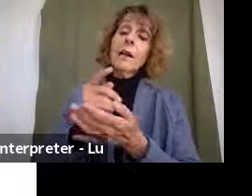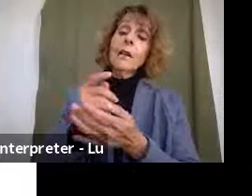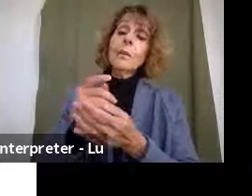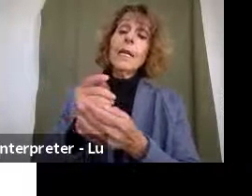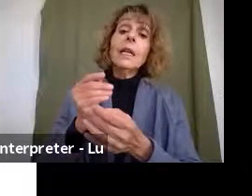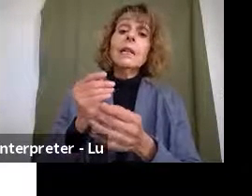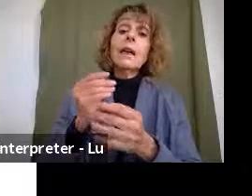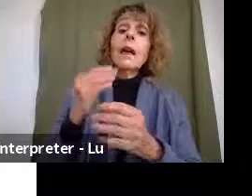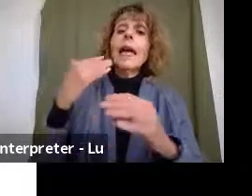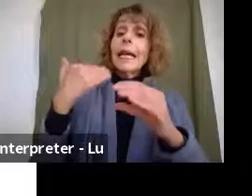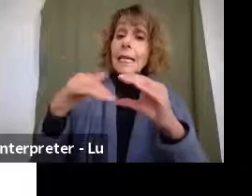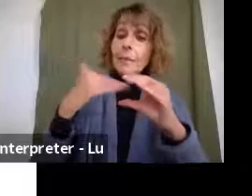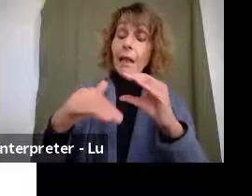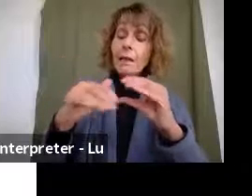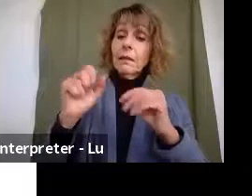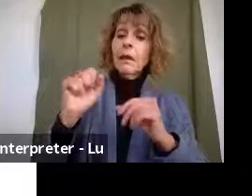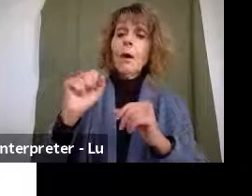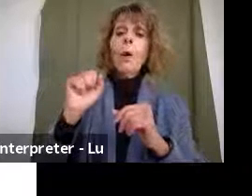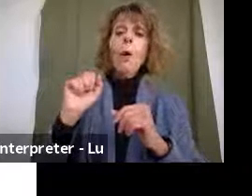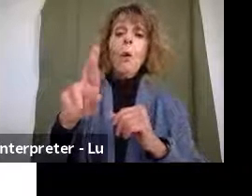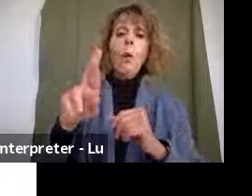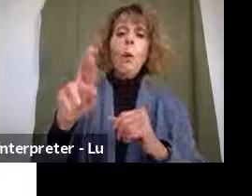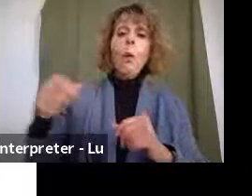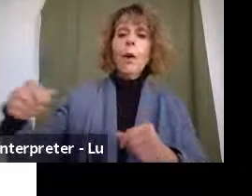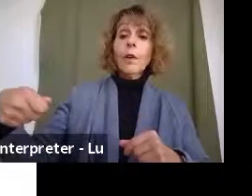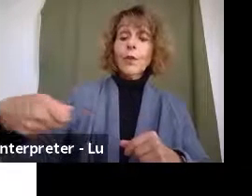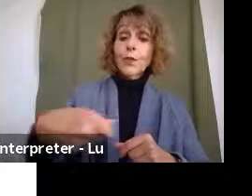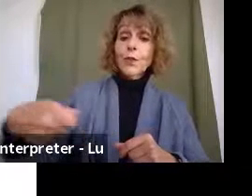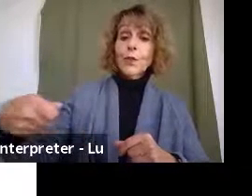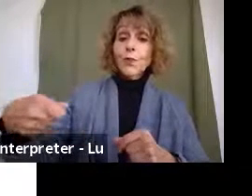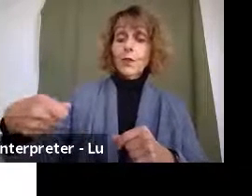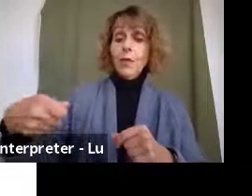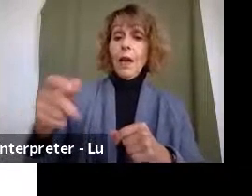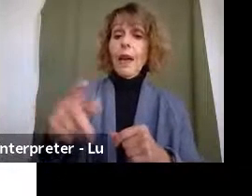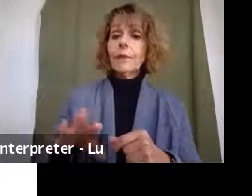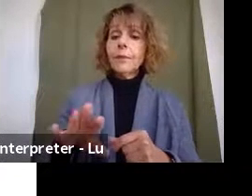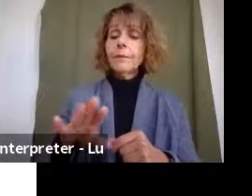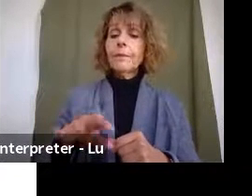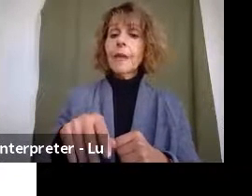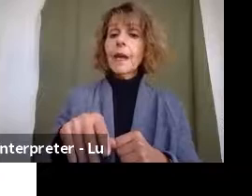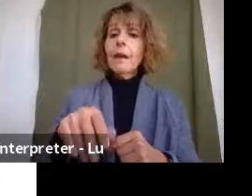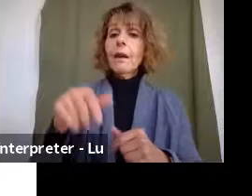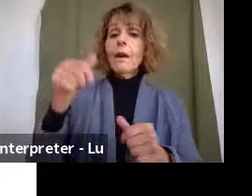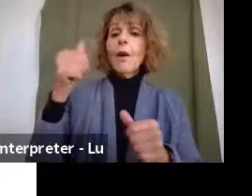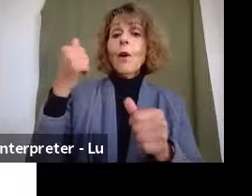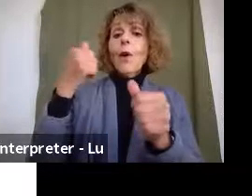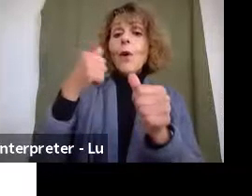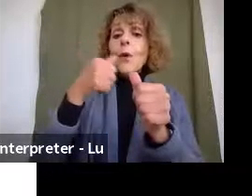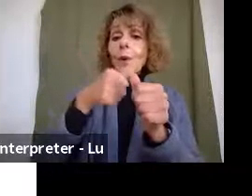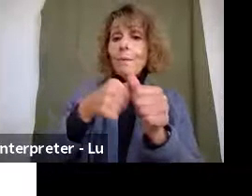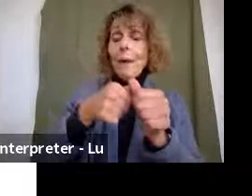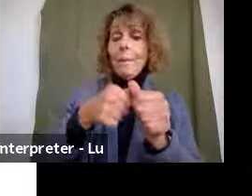another way of providing access. Remember, the document itself must be